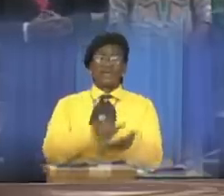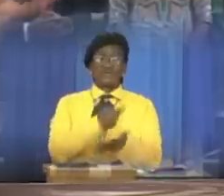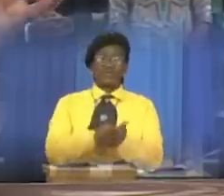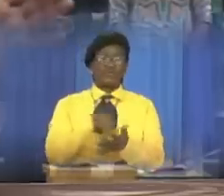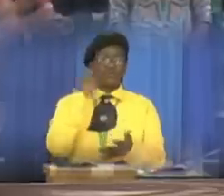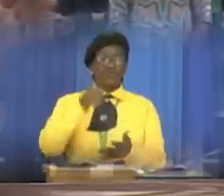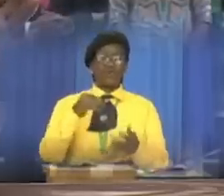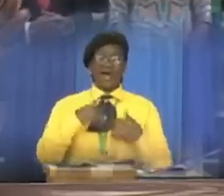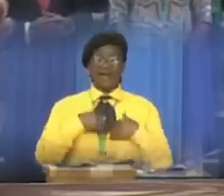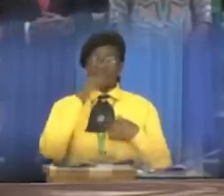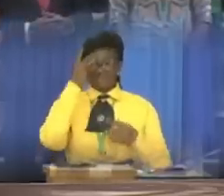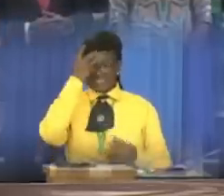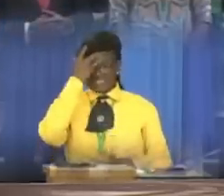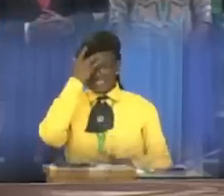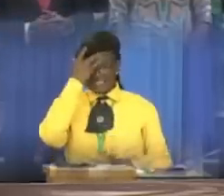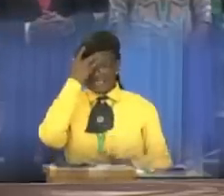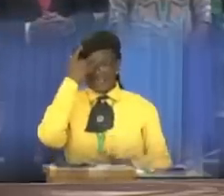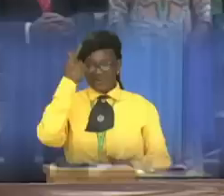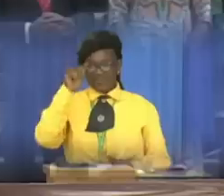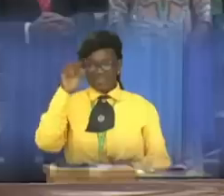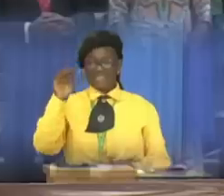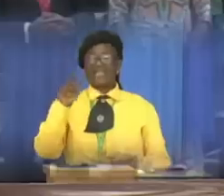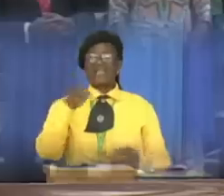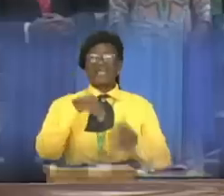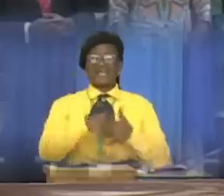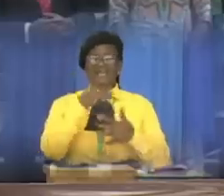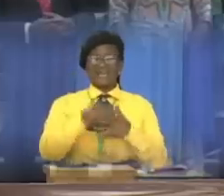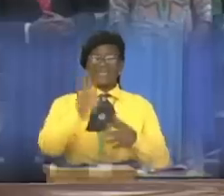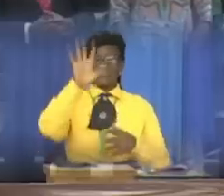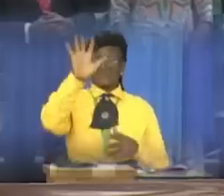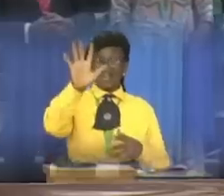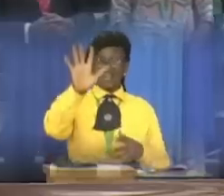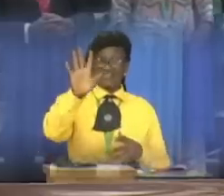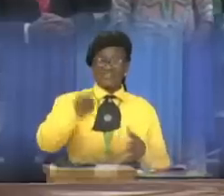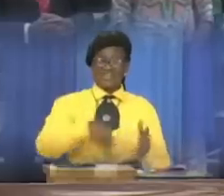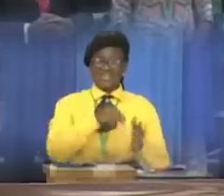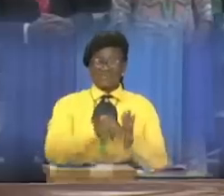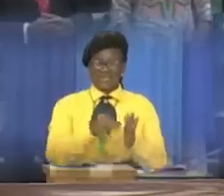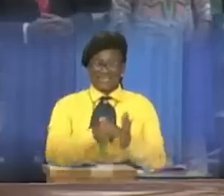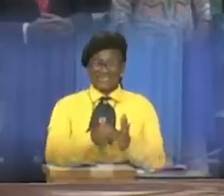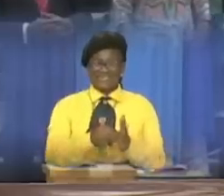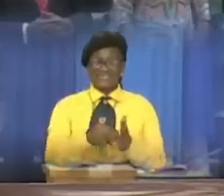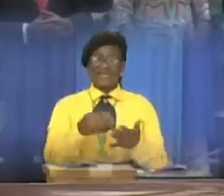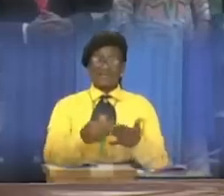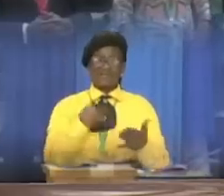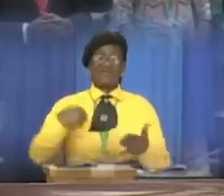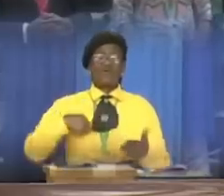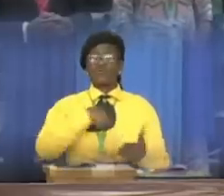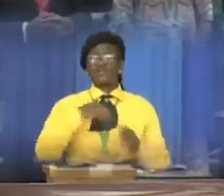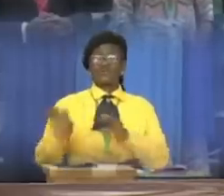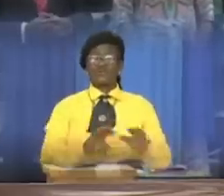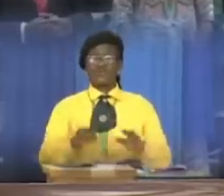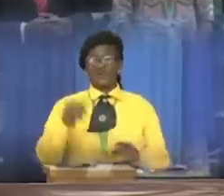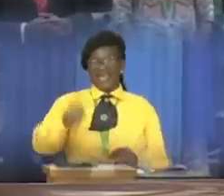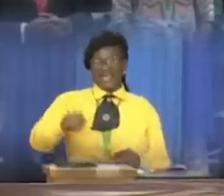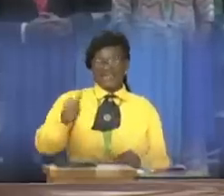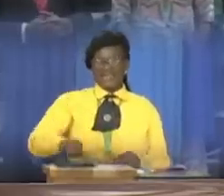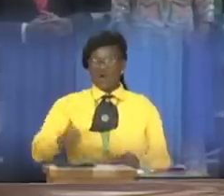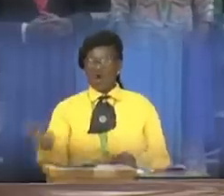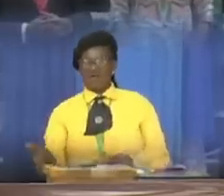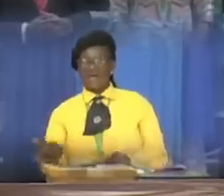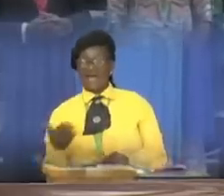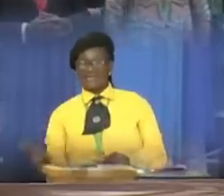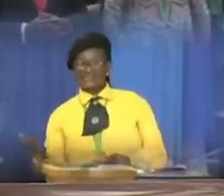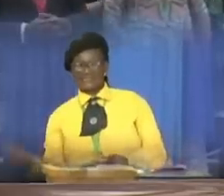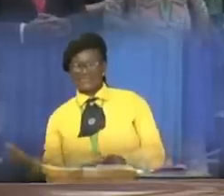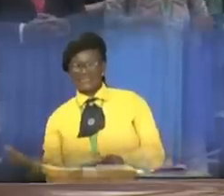For the next 5 minutes, before we do any other thing, for the next 5 minutes, let's give glory